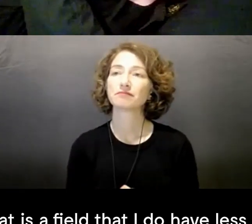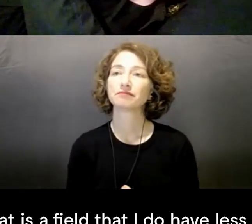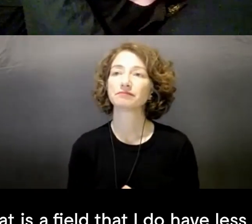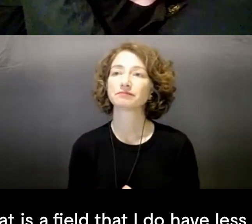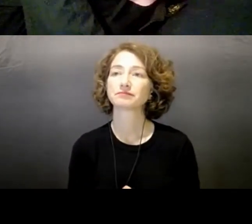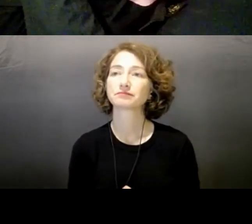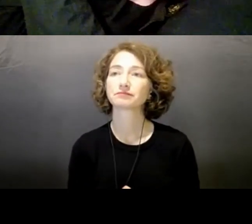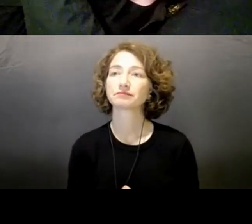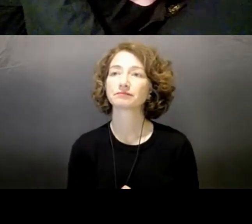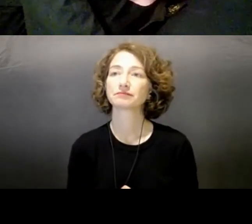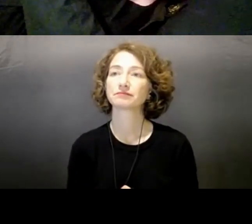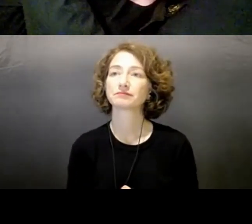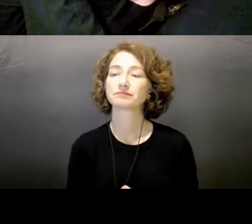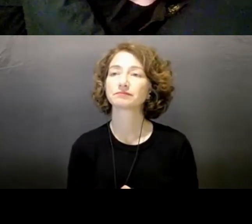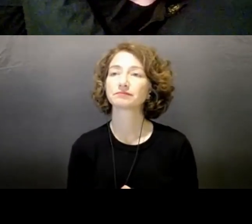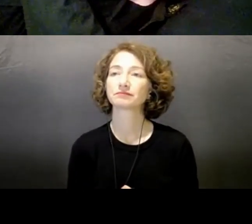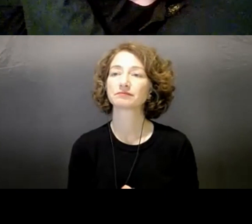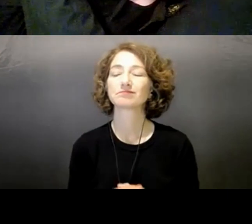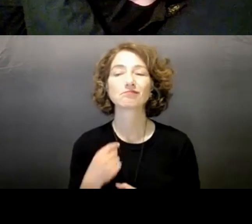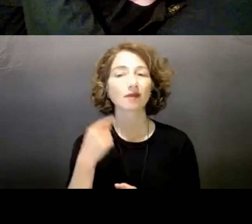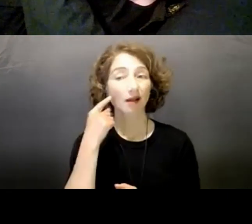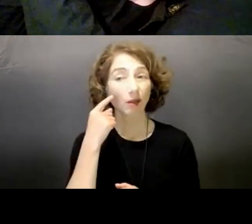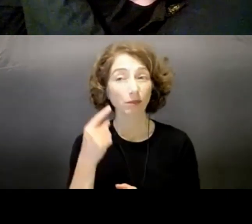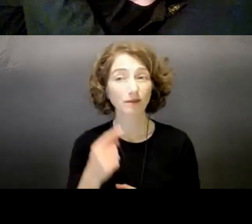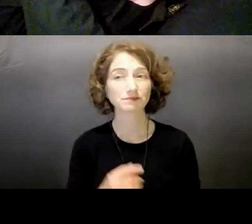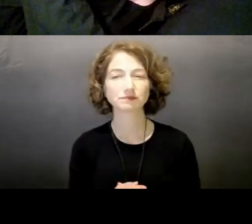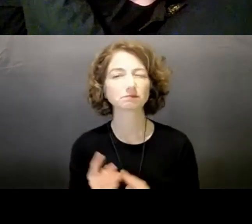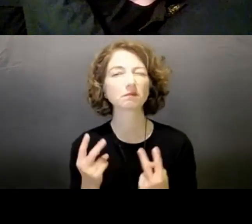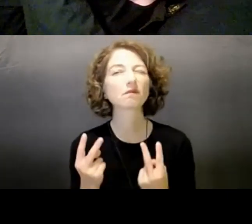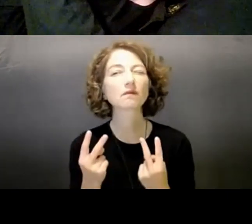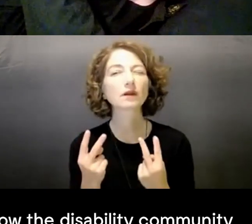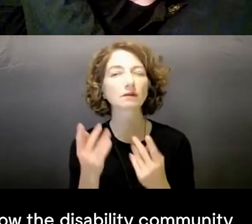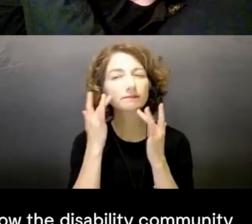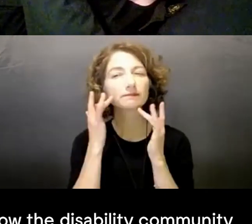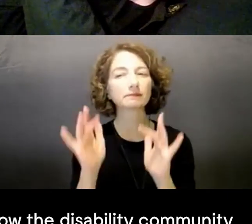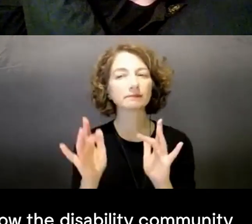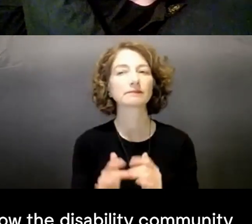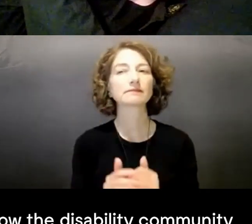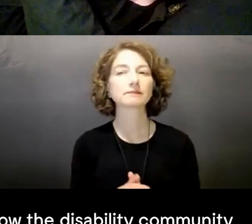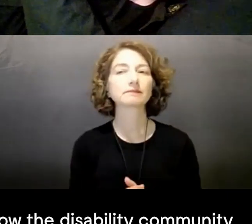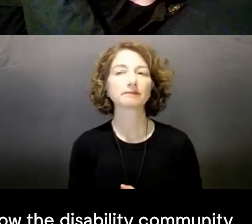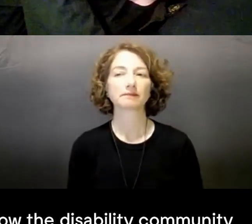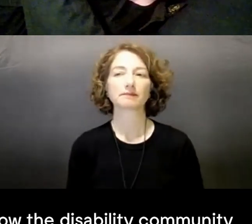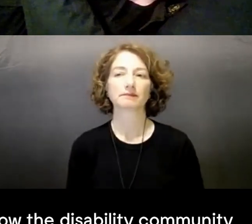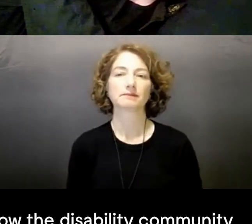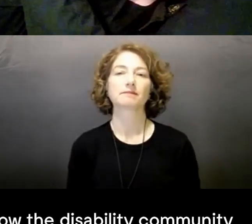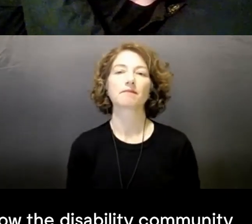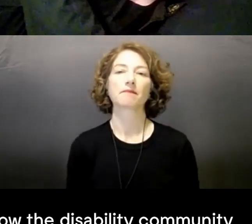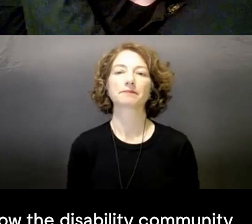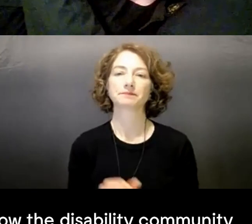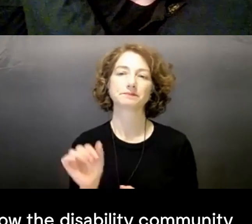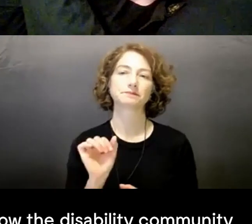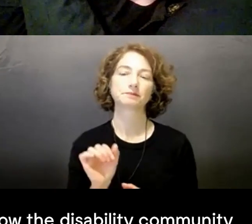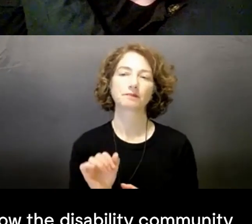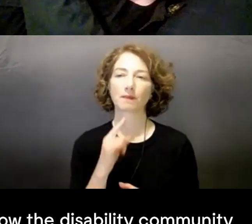have. And I think that's also very important to acknowledge, especially because if we say